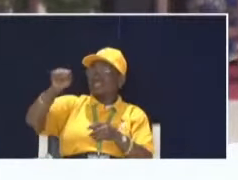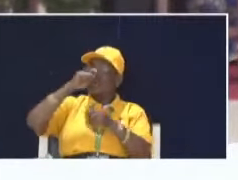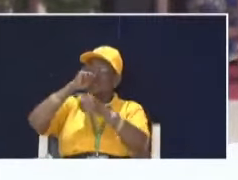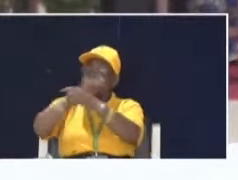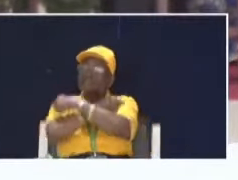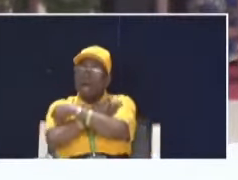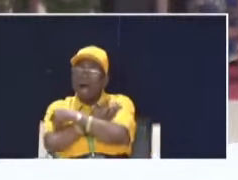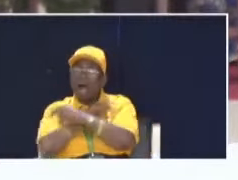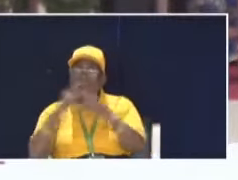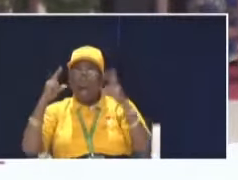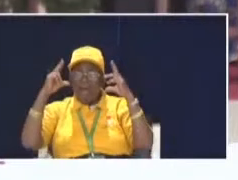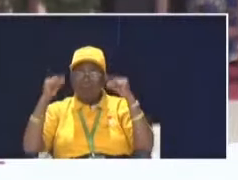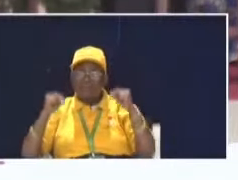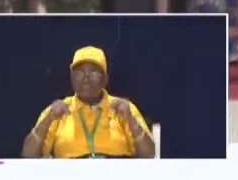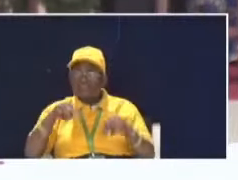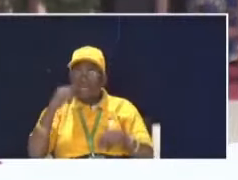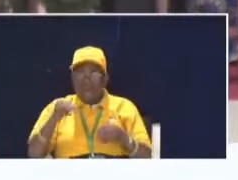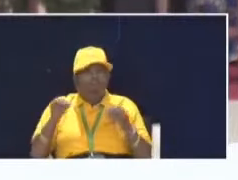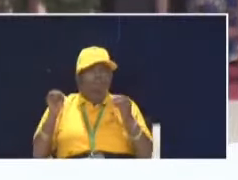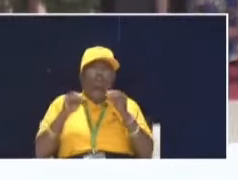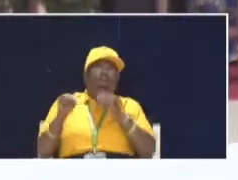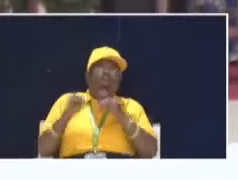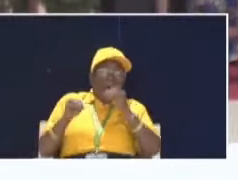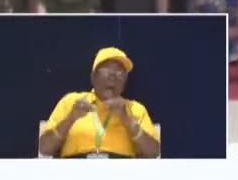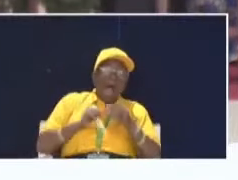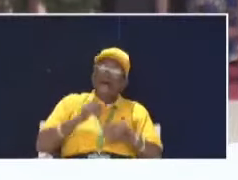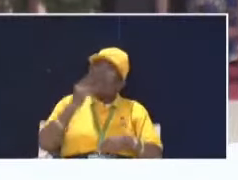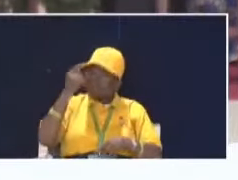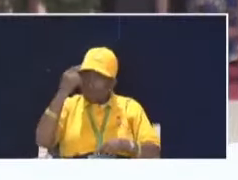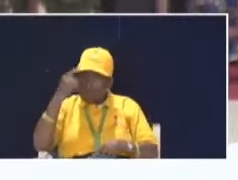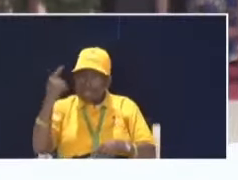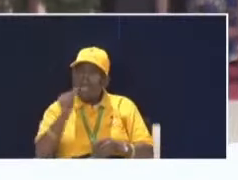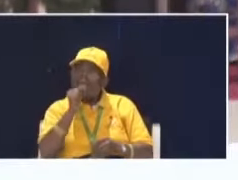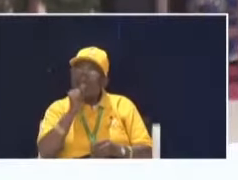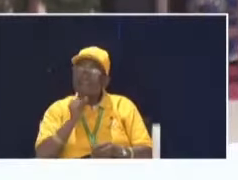Moses said, I thought the secret was hid,